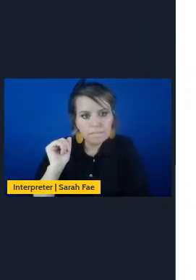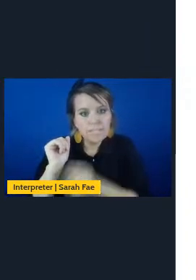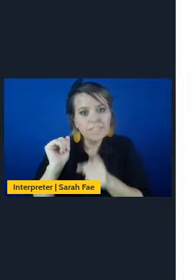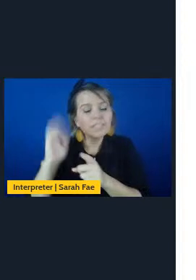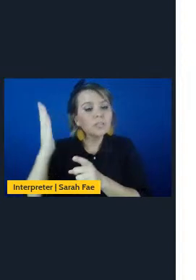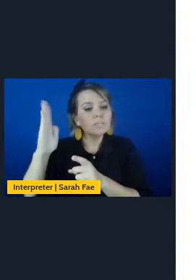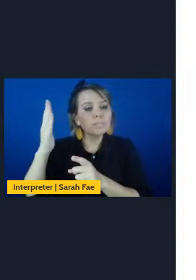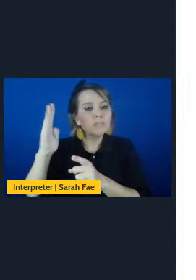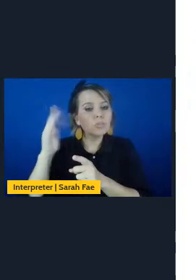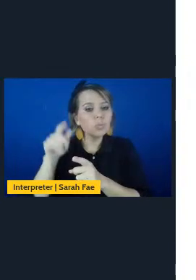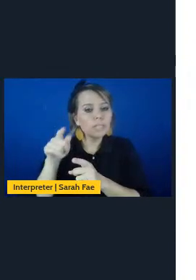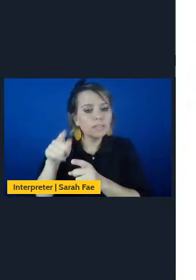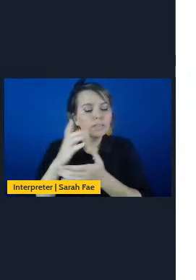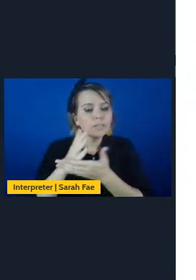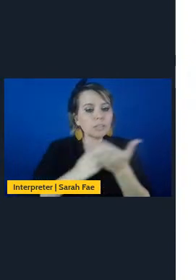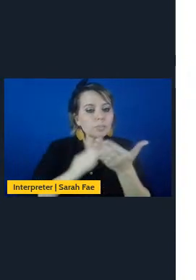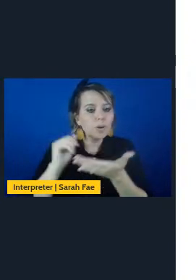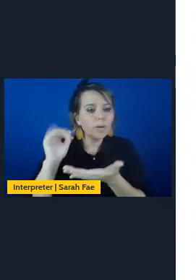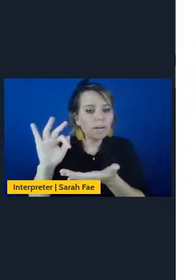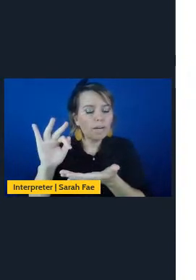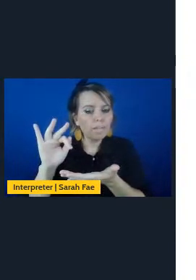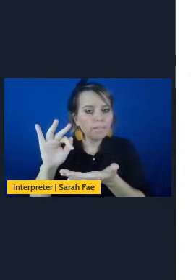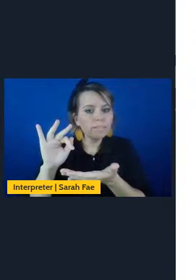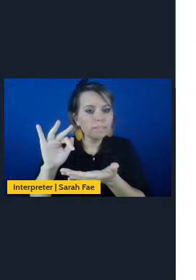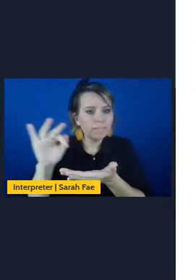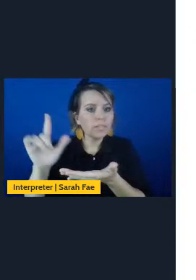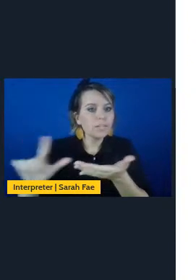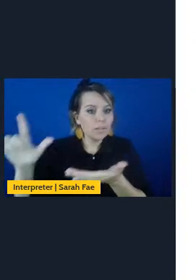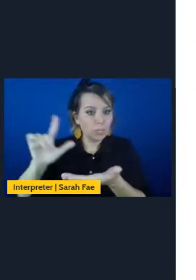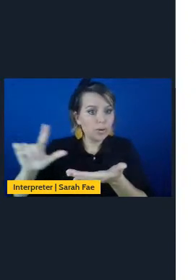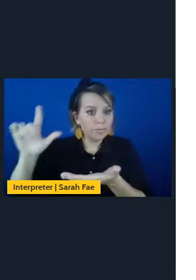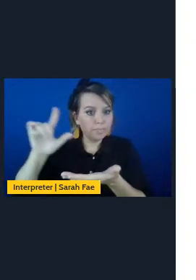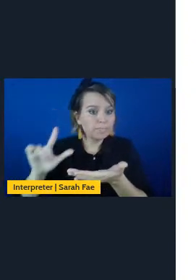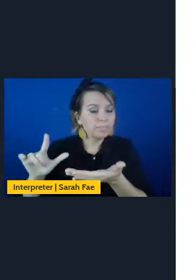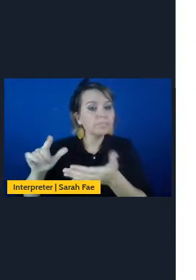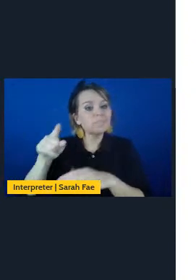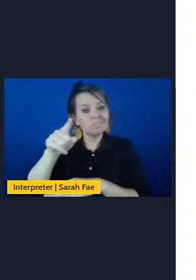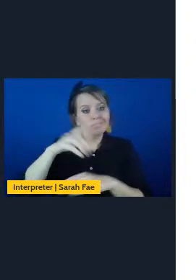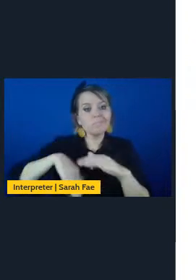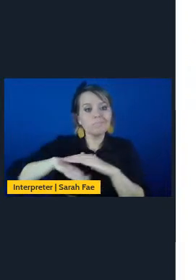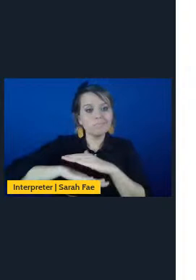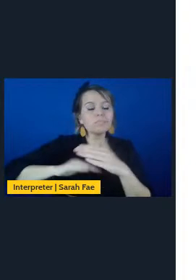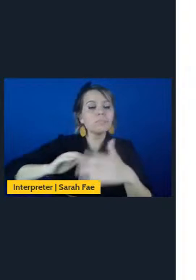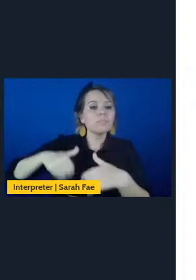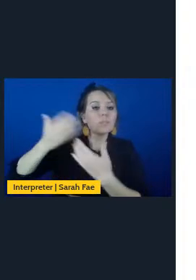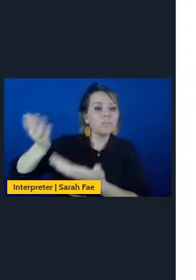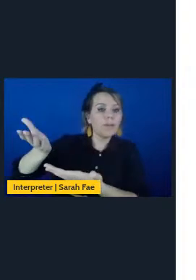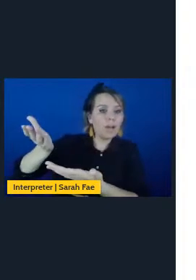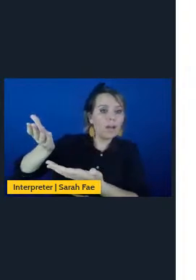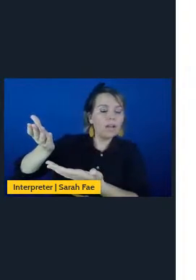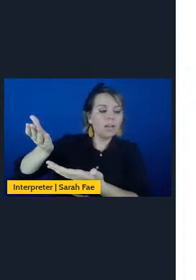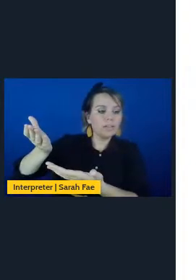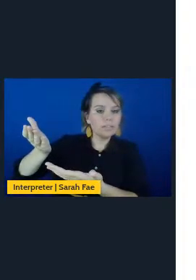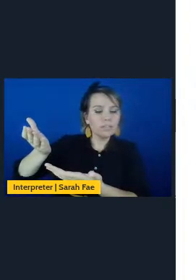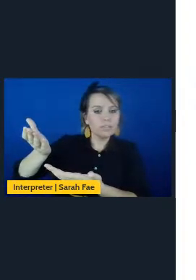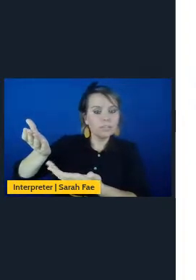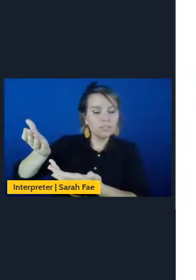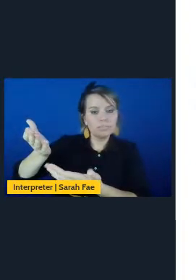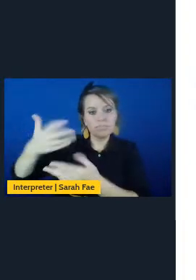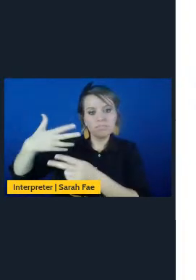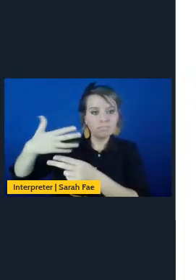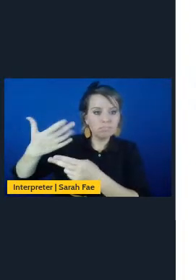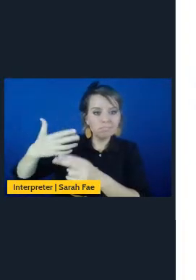is part of the library. You basically provide the repository name and